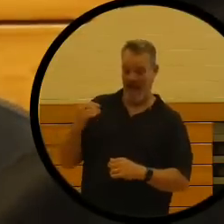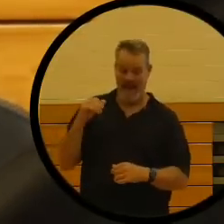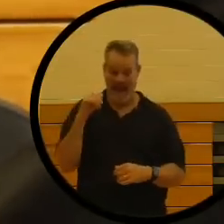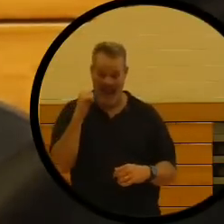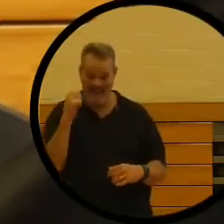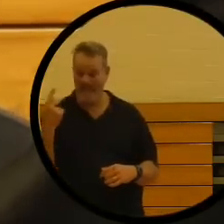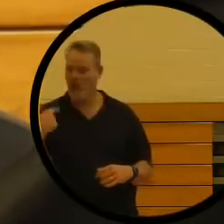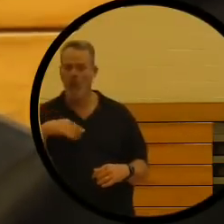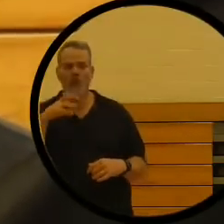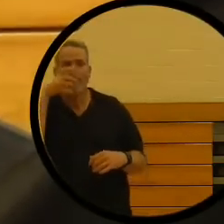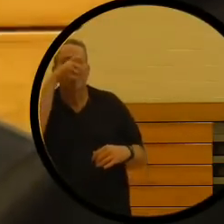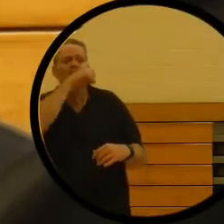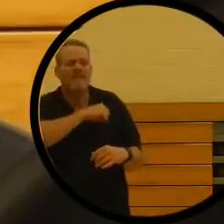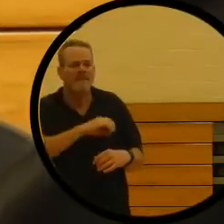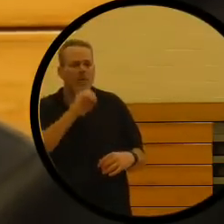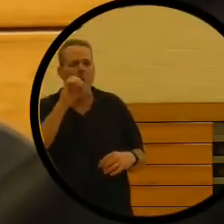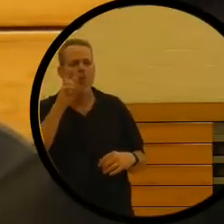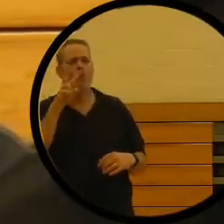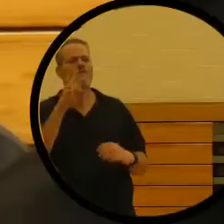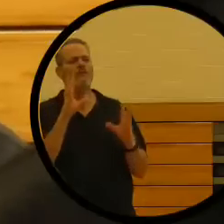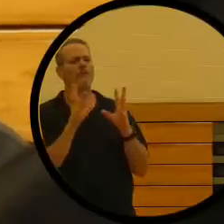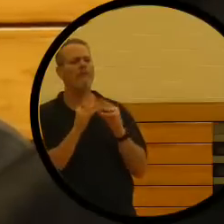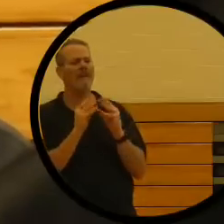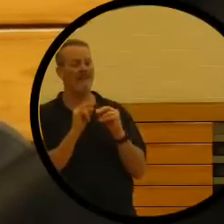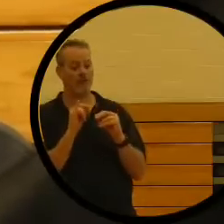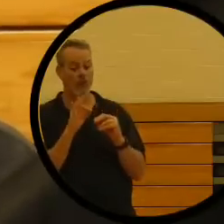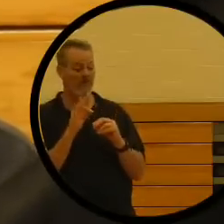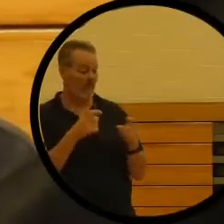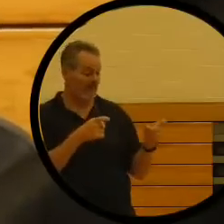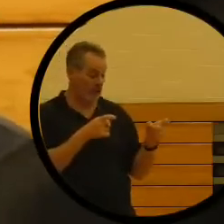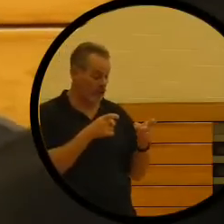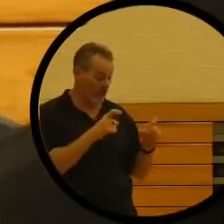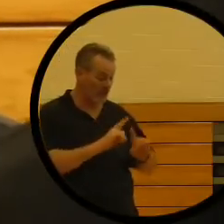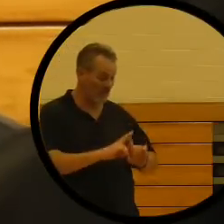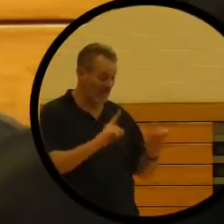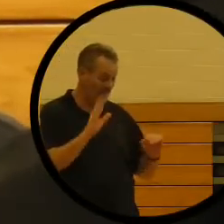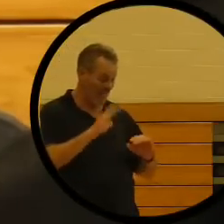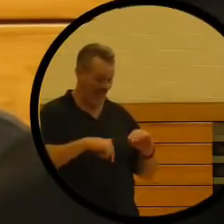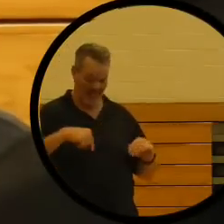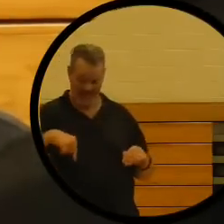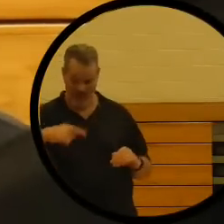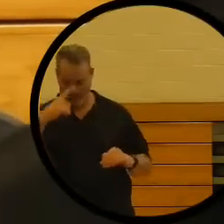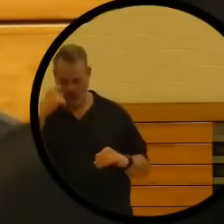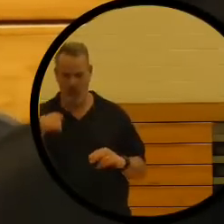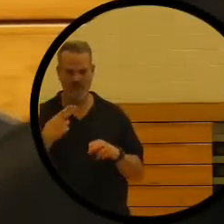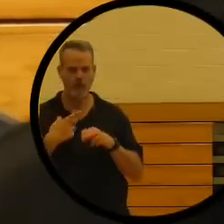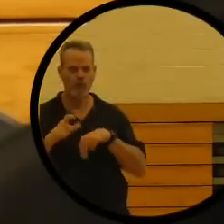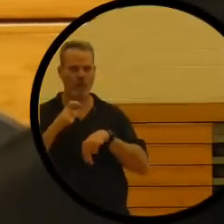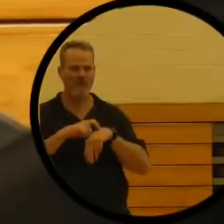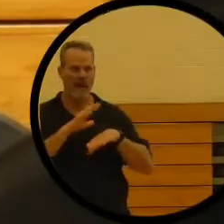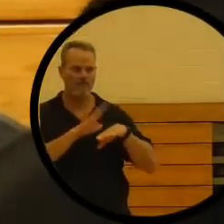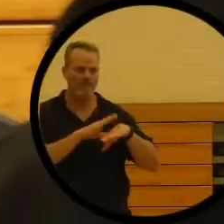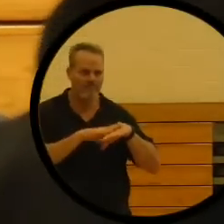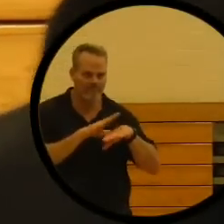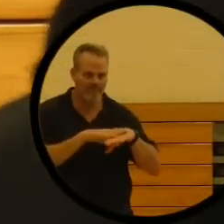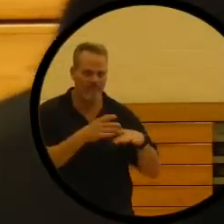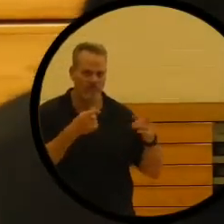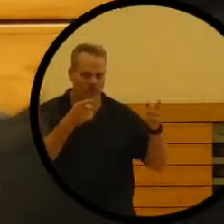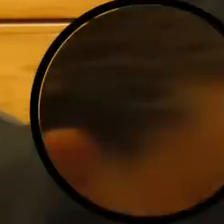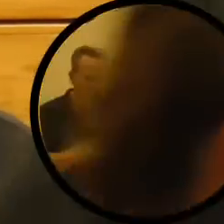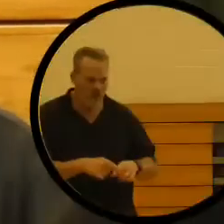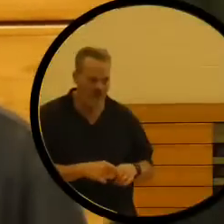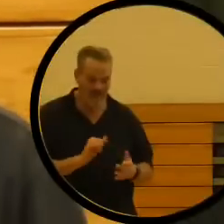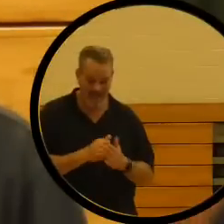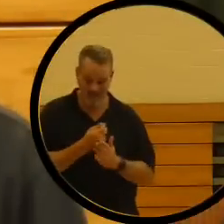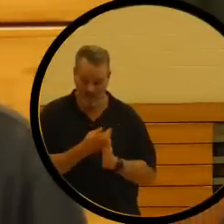View meeting, and if the directions are different for that district in here because of the short time notice and the people. To be there in a